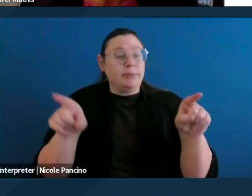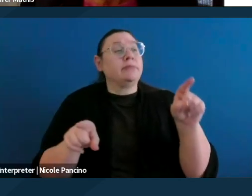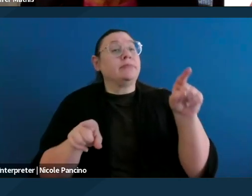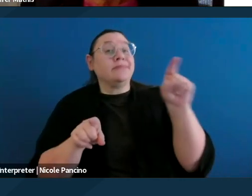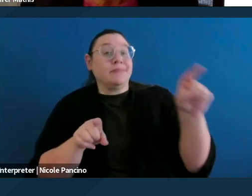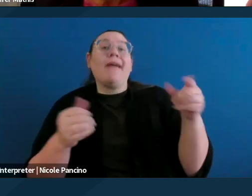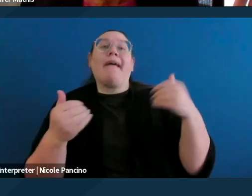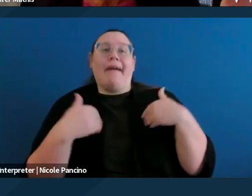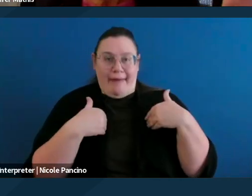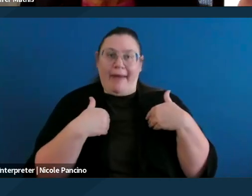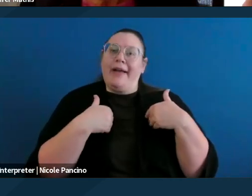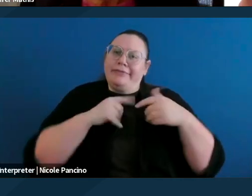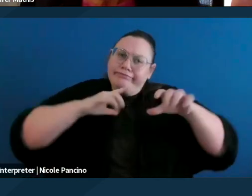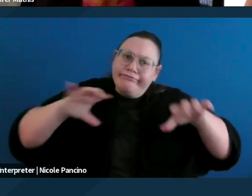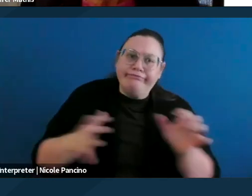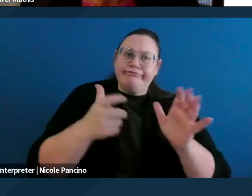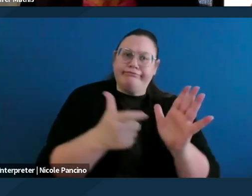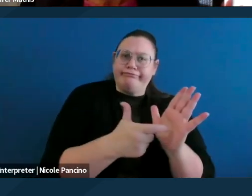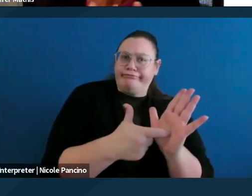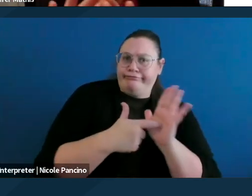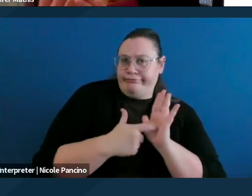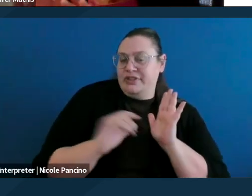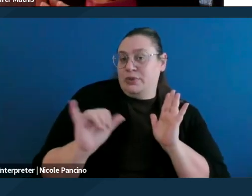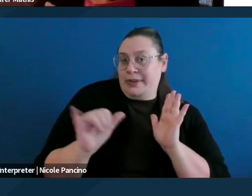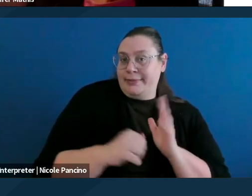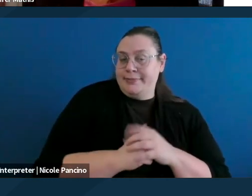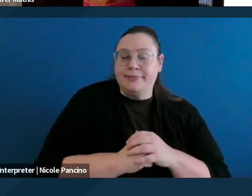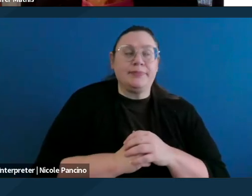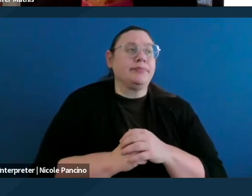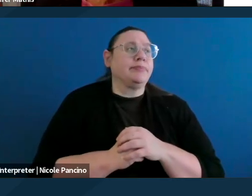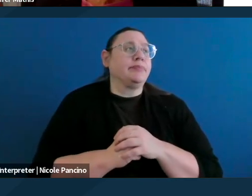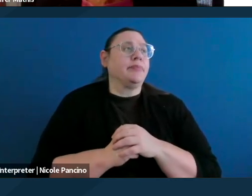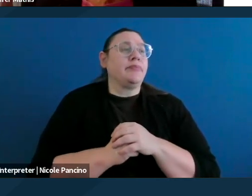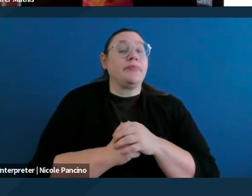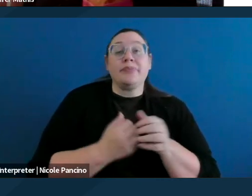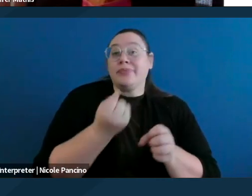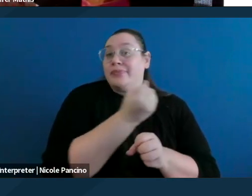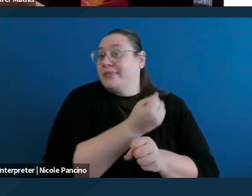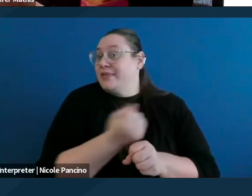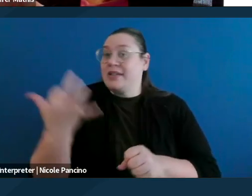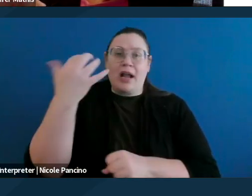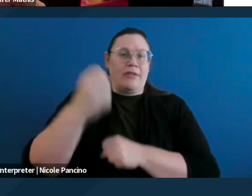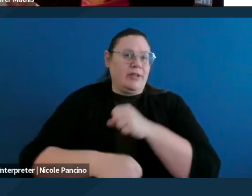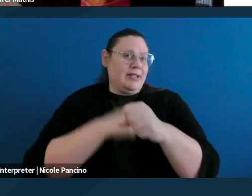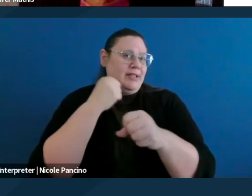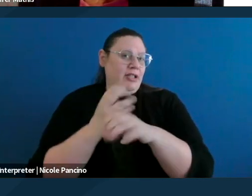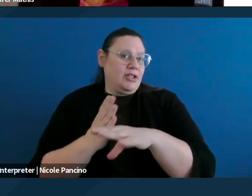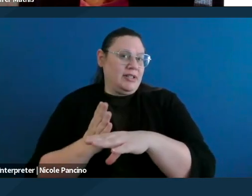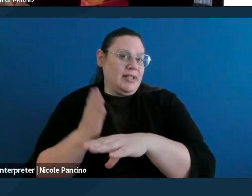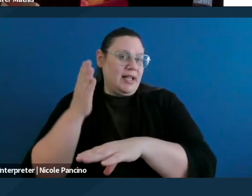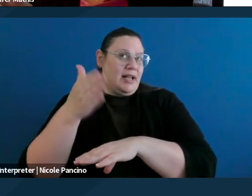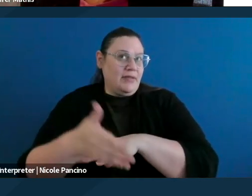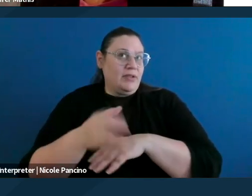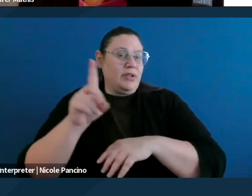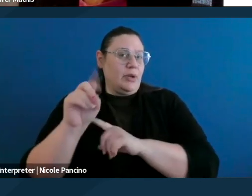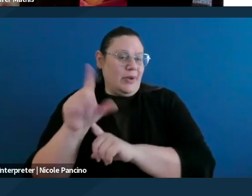has an affirmative action requirement as well. And so several years after DOL,